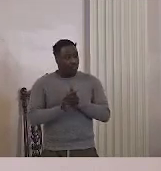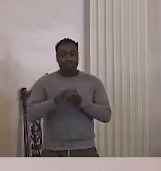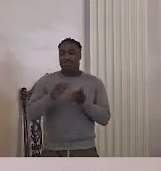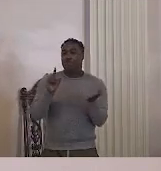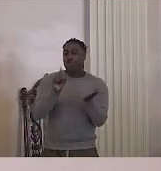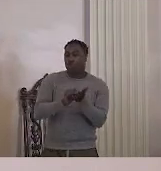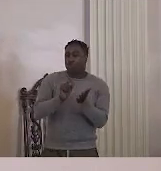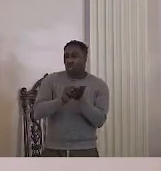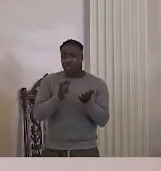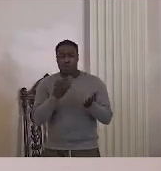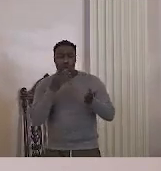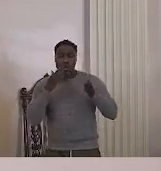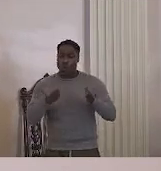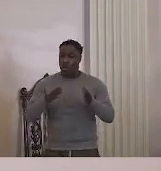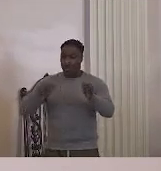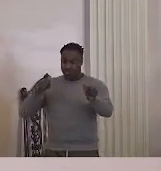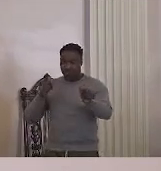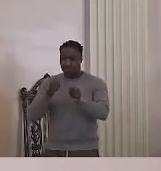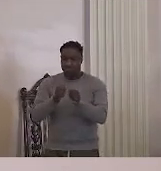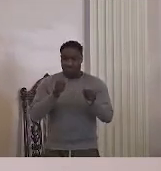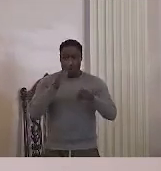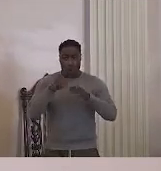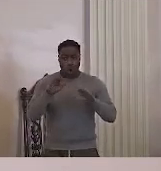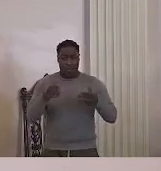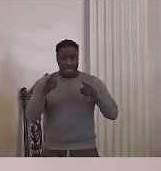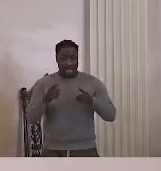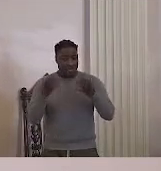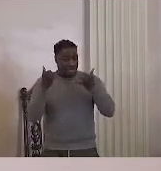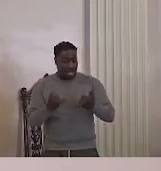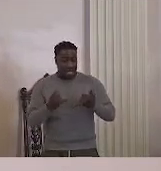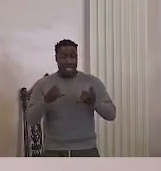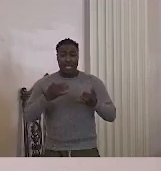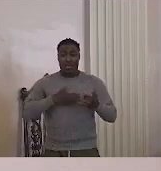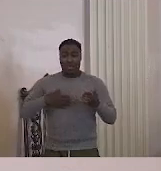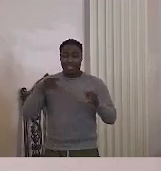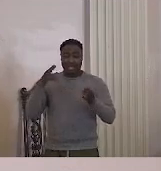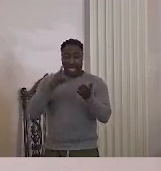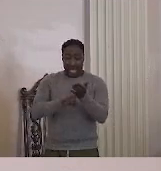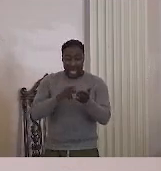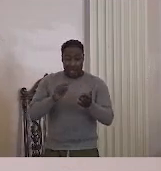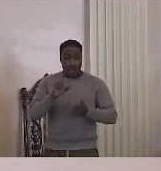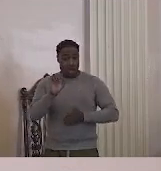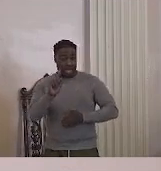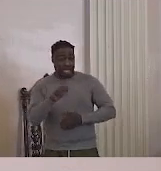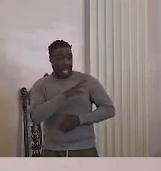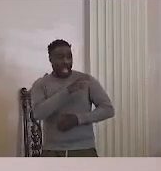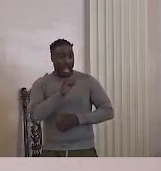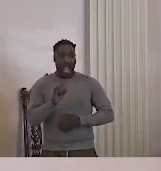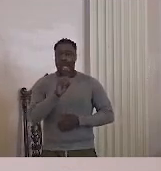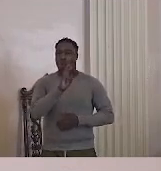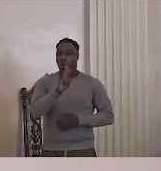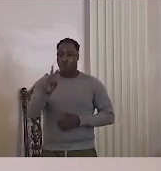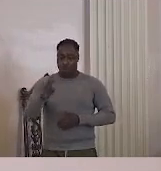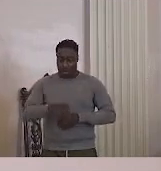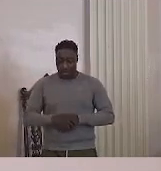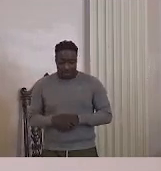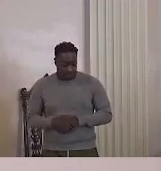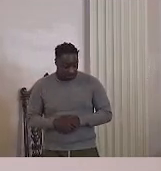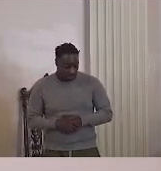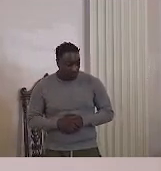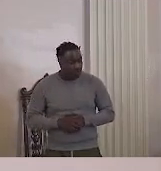stay up to date on all that's happening here. Please sign up using the link on the All Souls webpage.